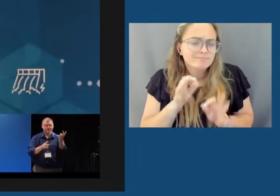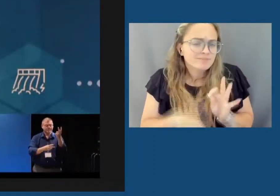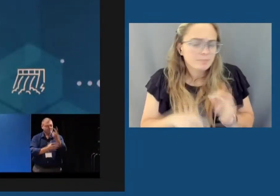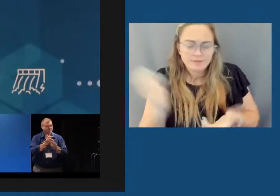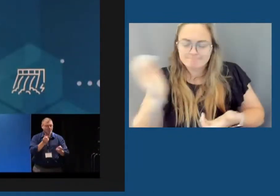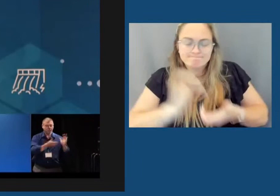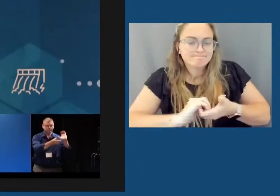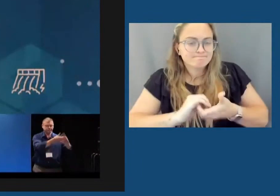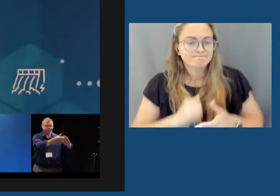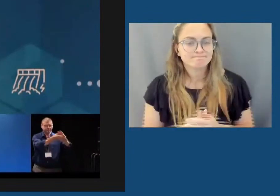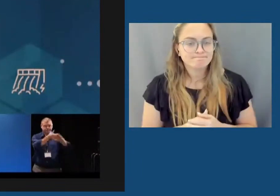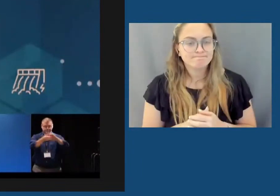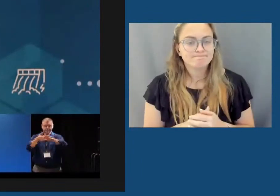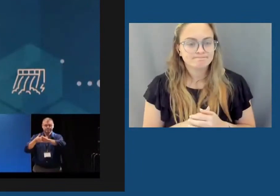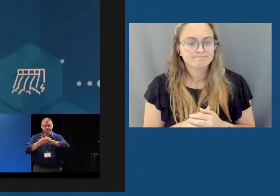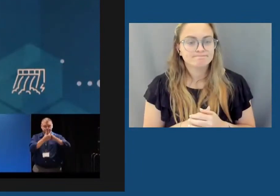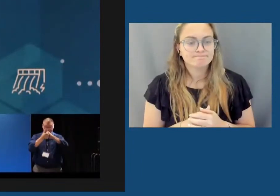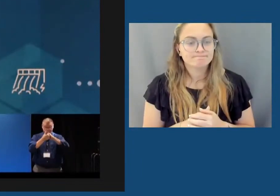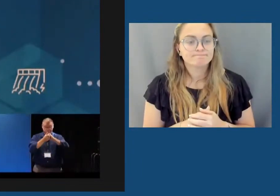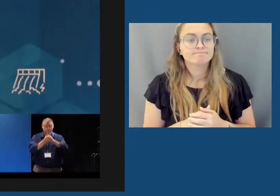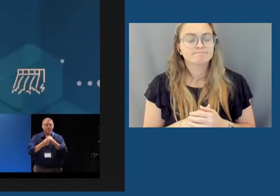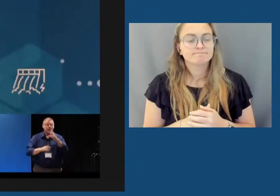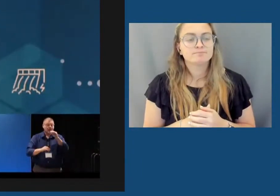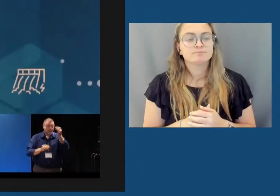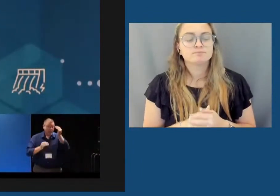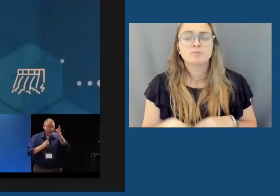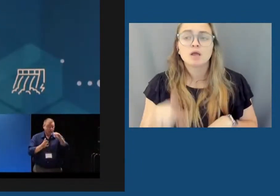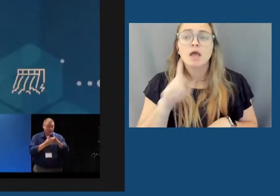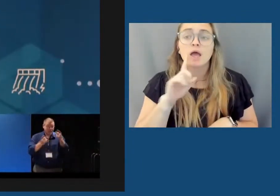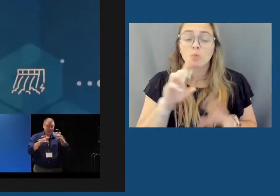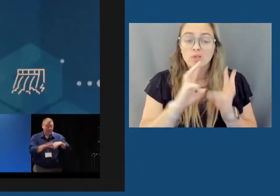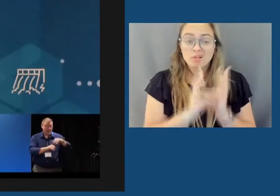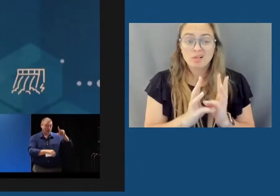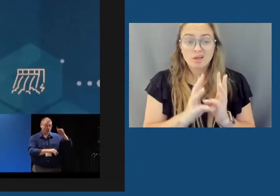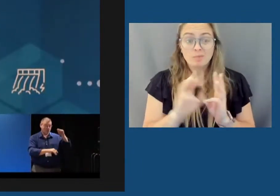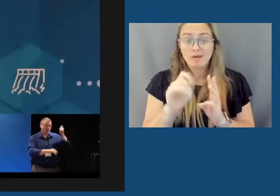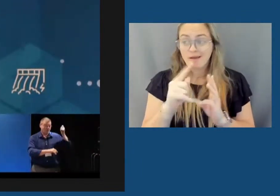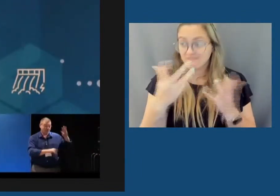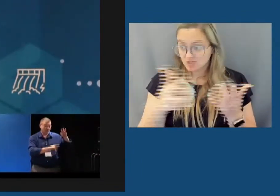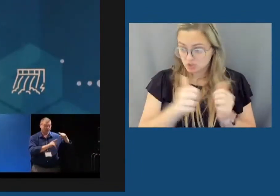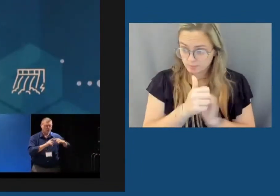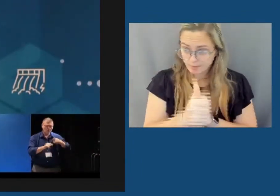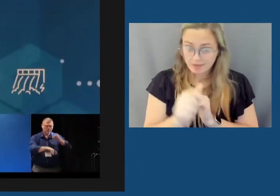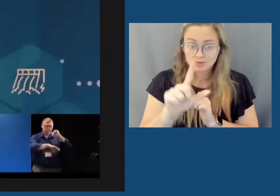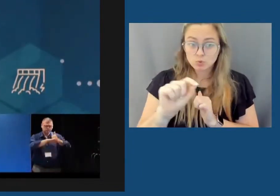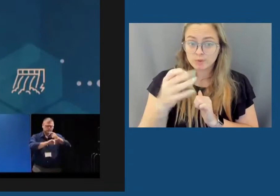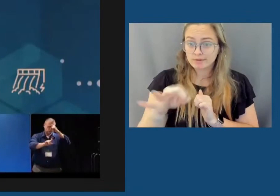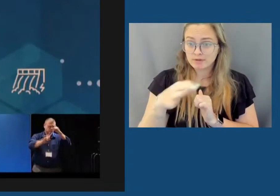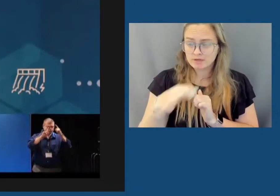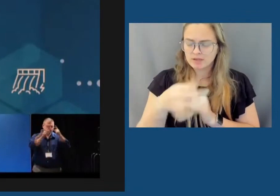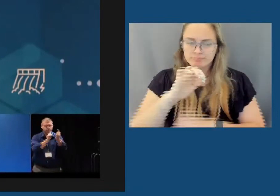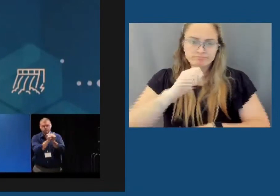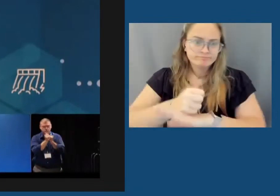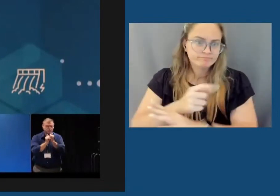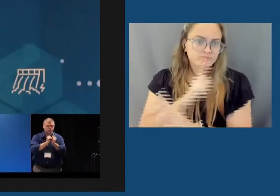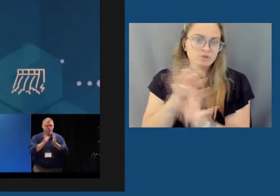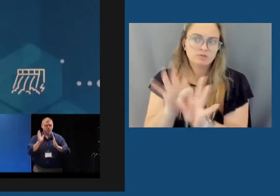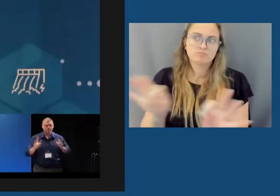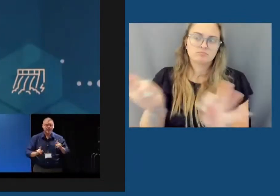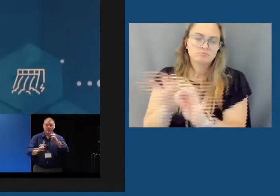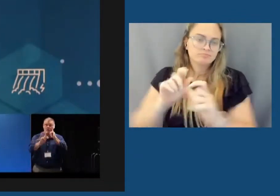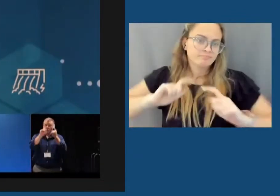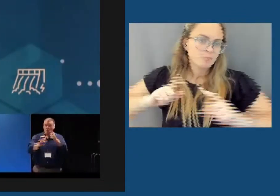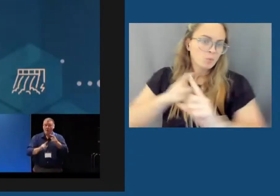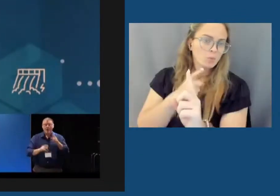hand. And when the Climate Act was passed in 2019, we set very aggressive climate goals. Goal